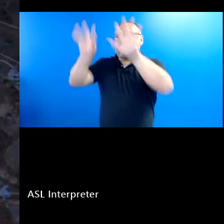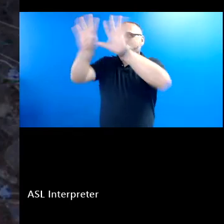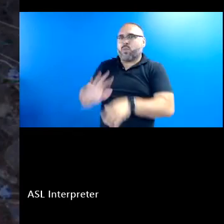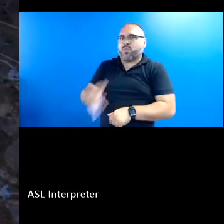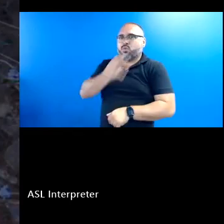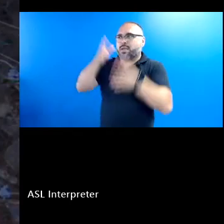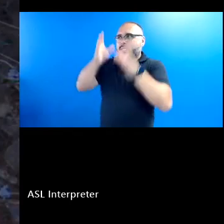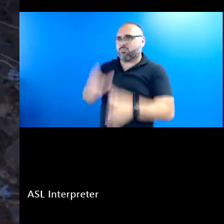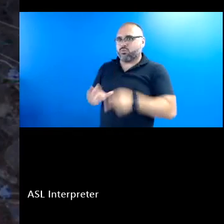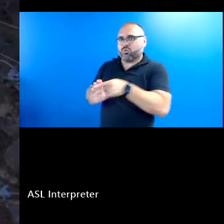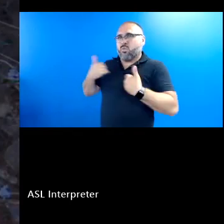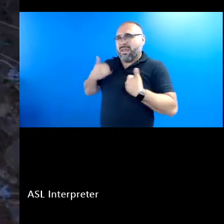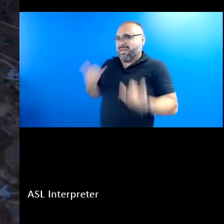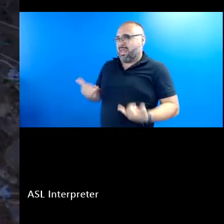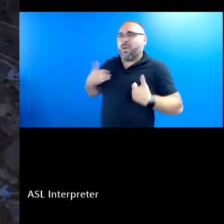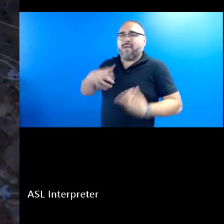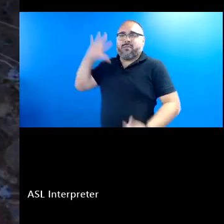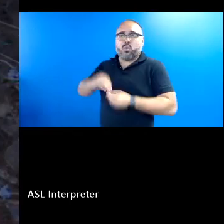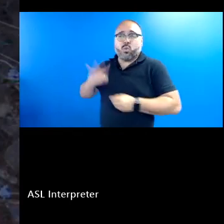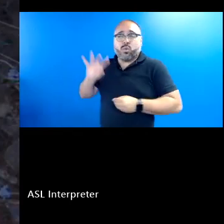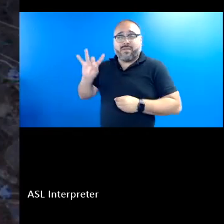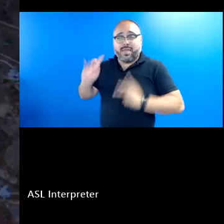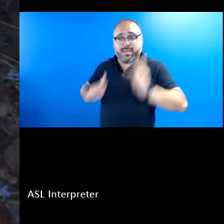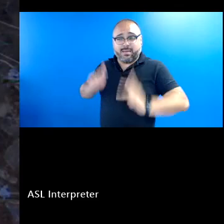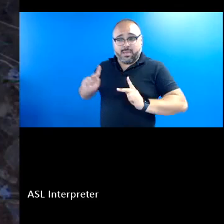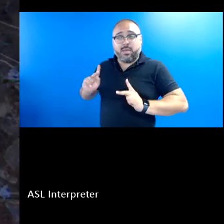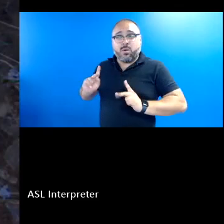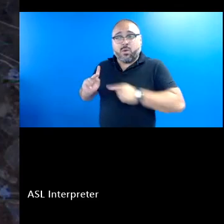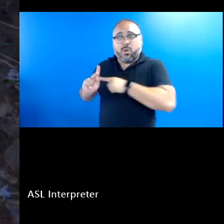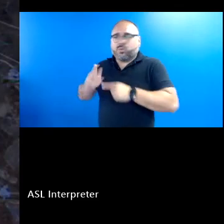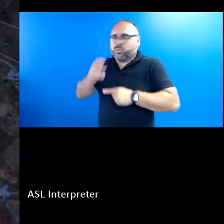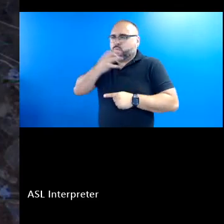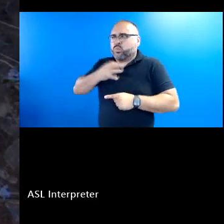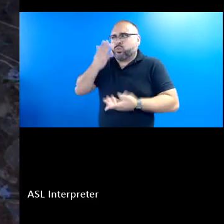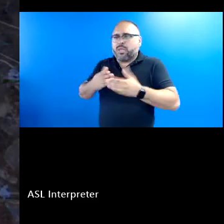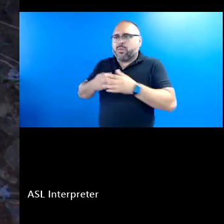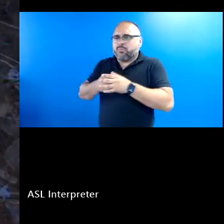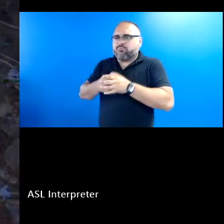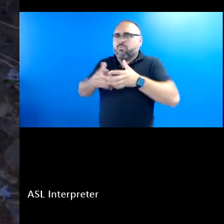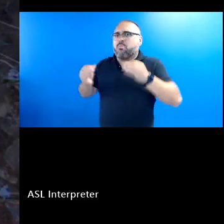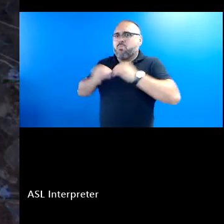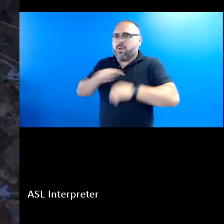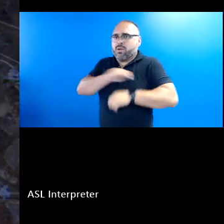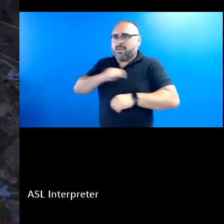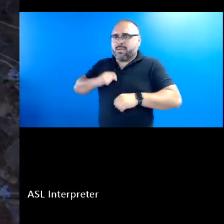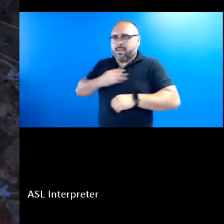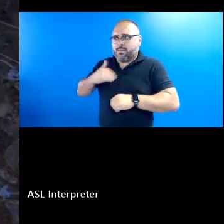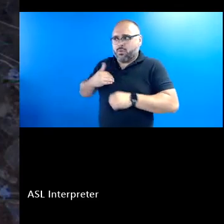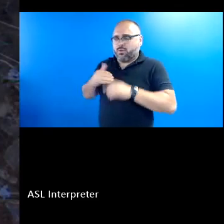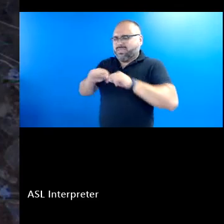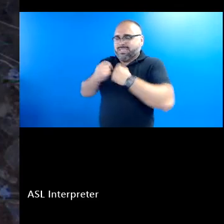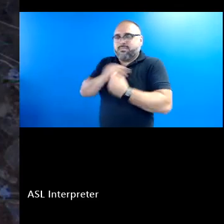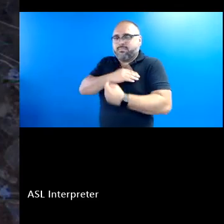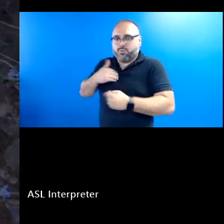up to 8. Might be adding a few more to help staff up for these bigger events. And here we look